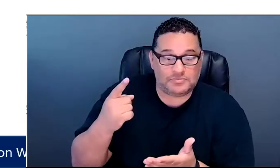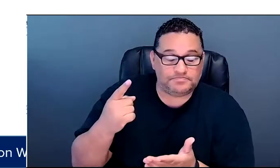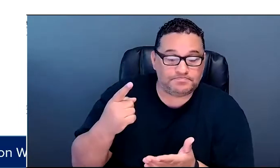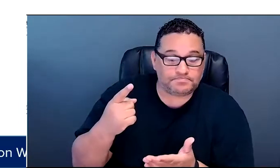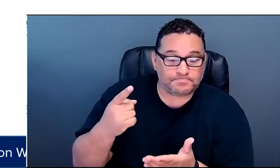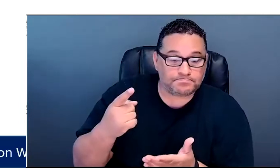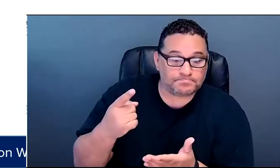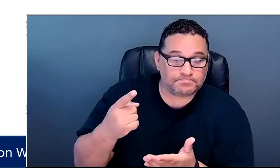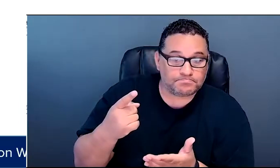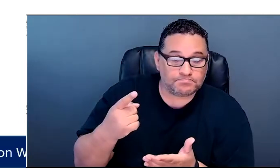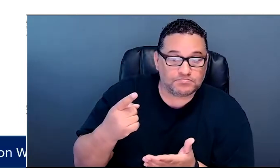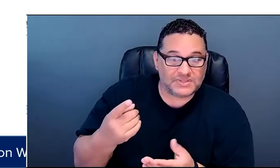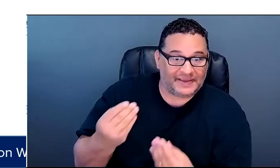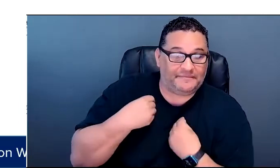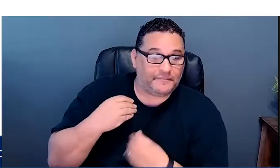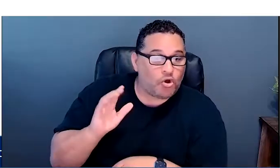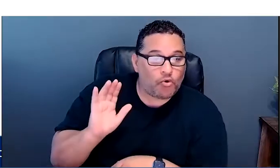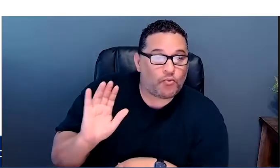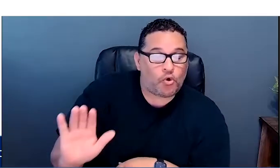Miriam's question, please?